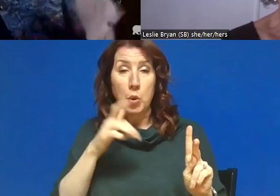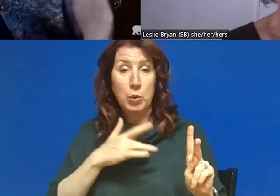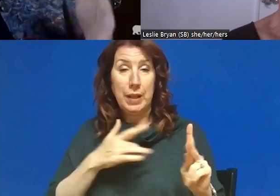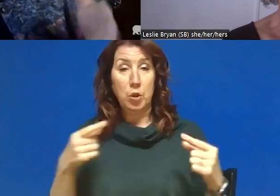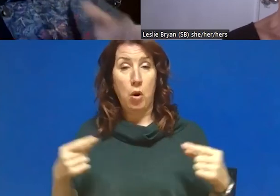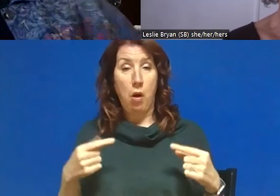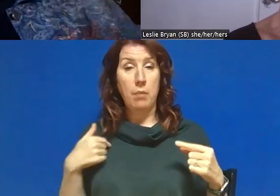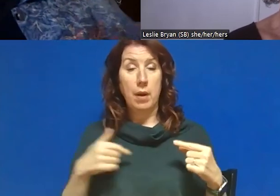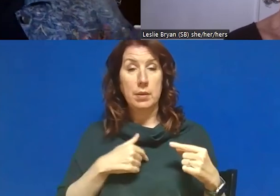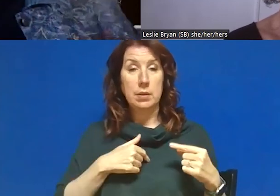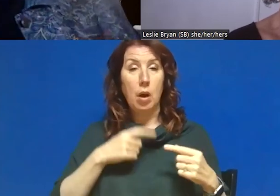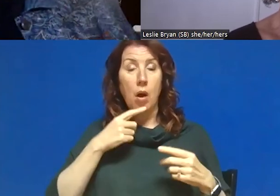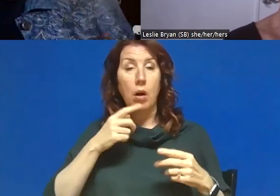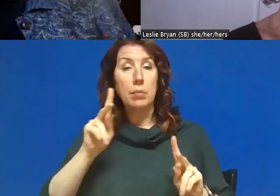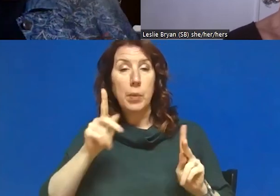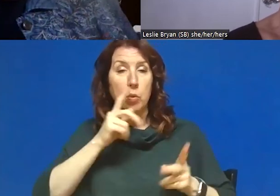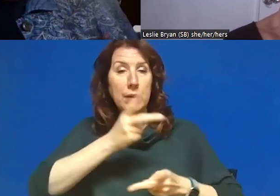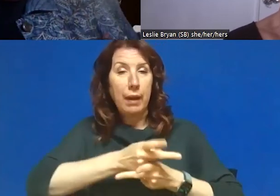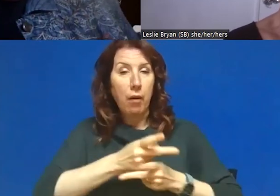the system itself.